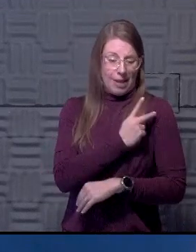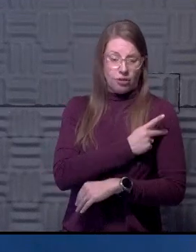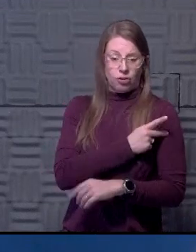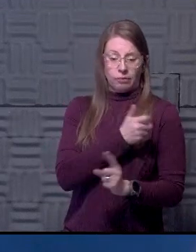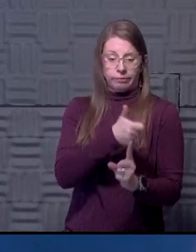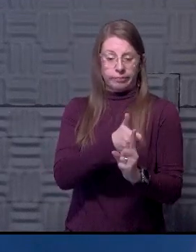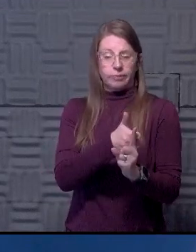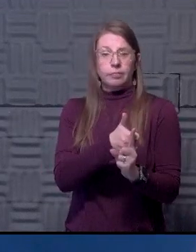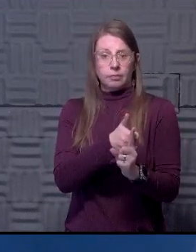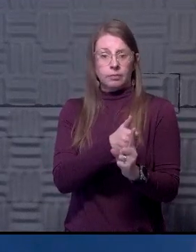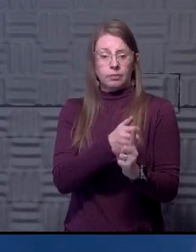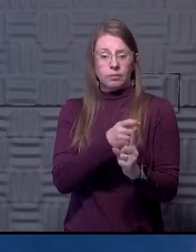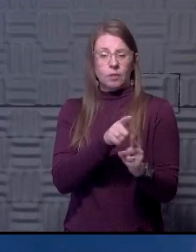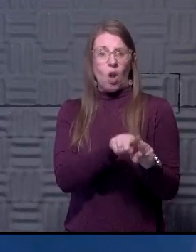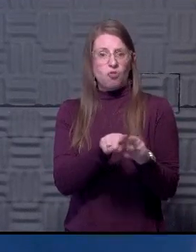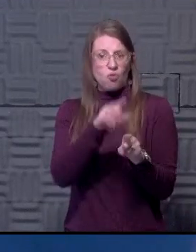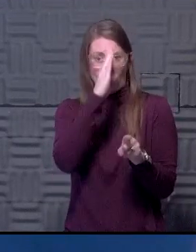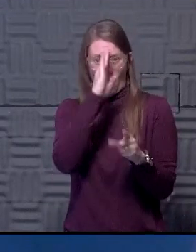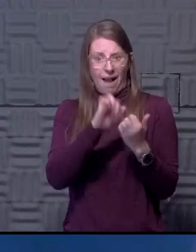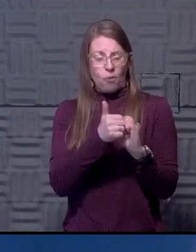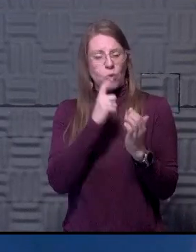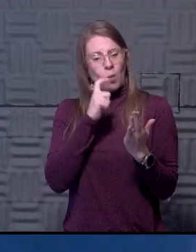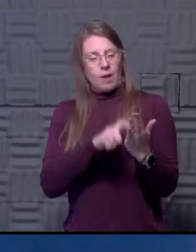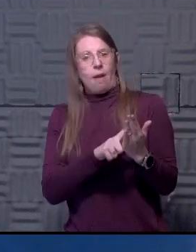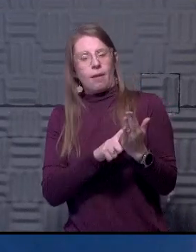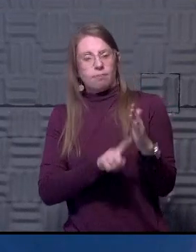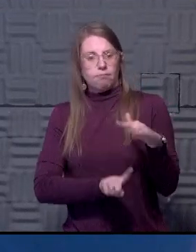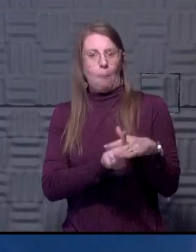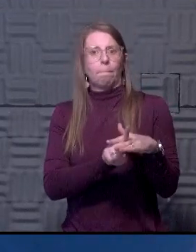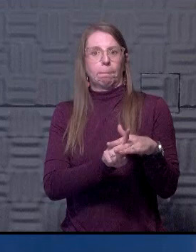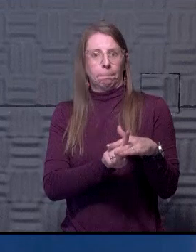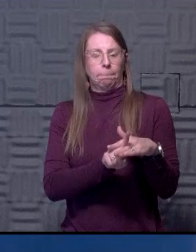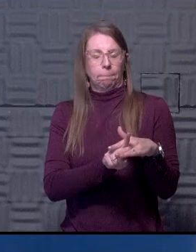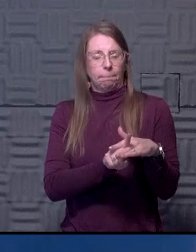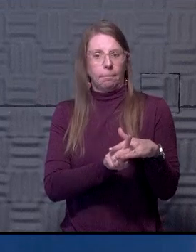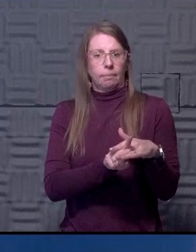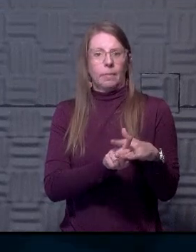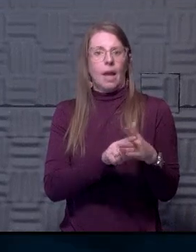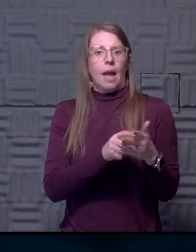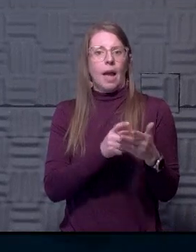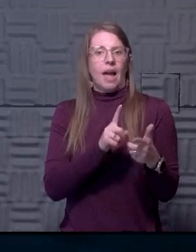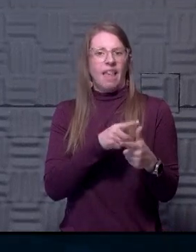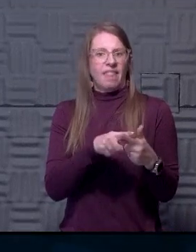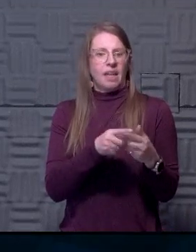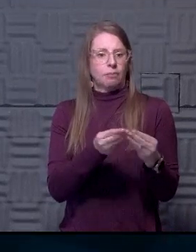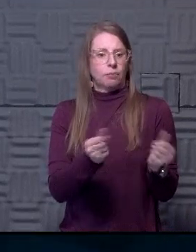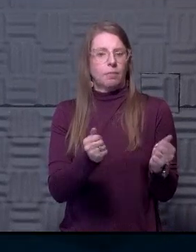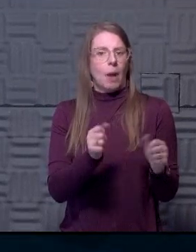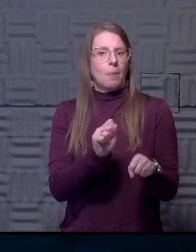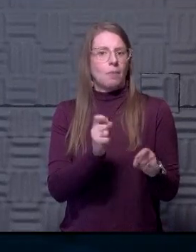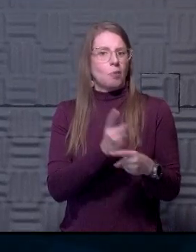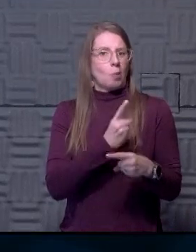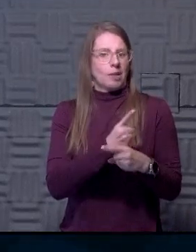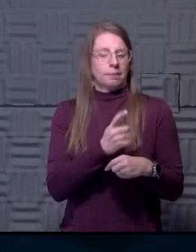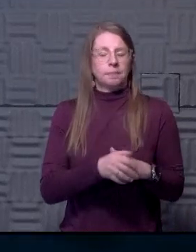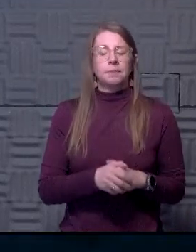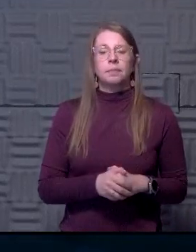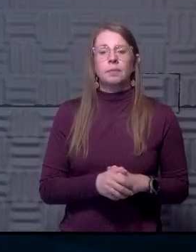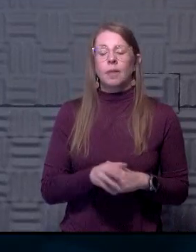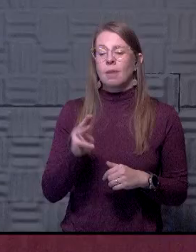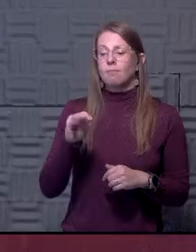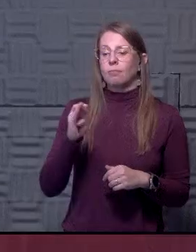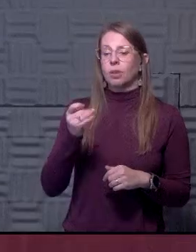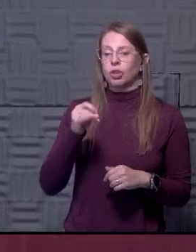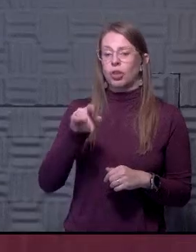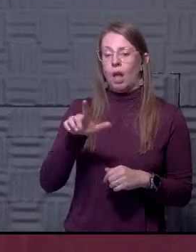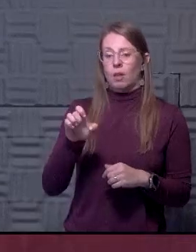participant, also know how to recognize that early on and to treat it appropriately. Okay. Michelle wants to know, when